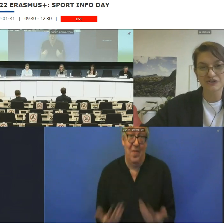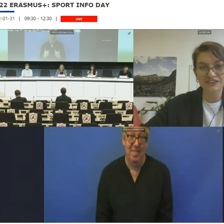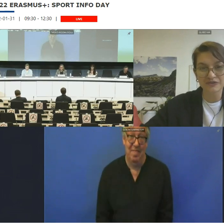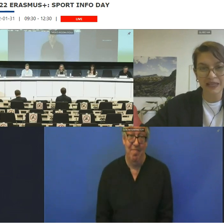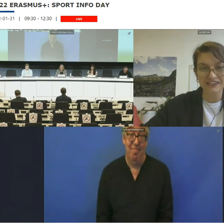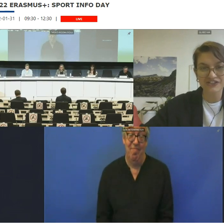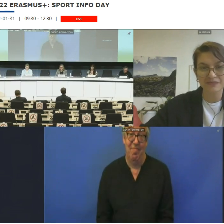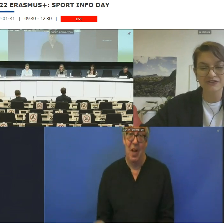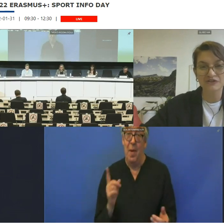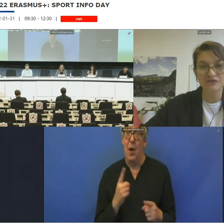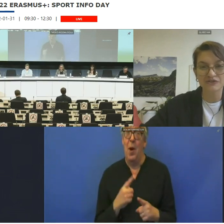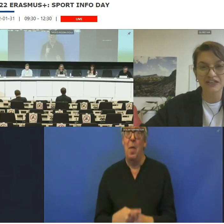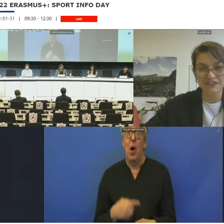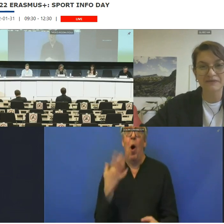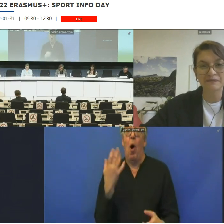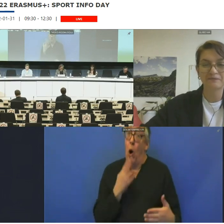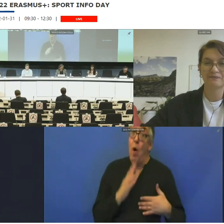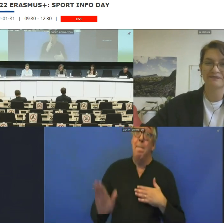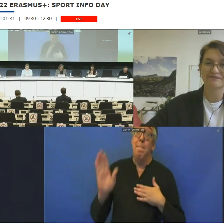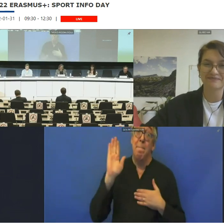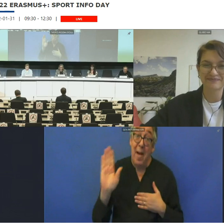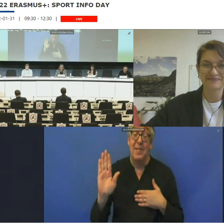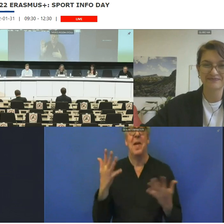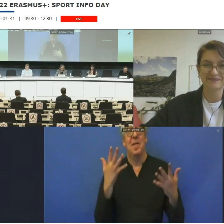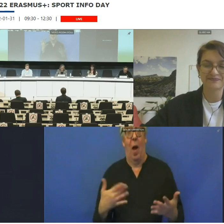to pledge, but also to deliver them.